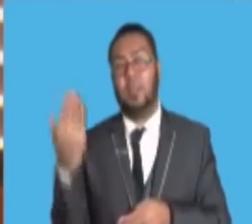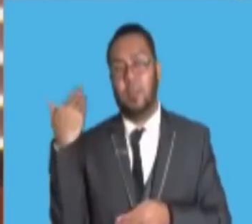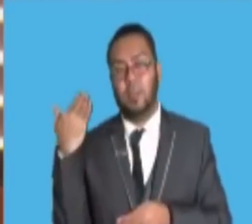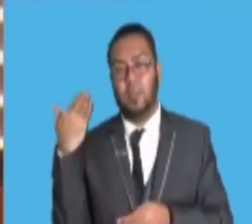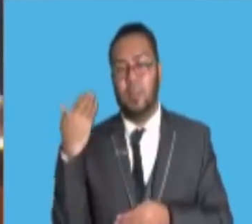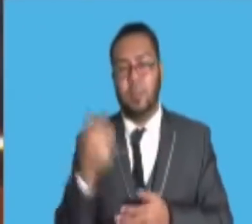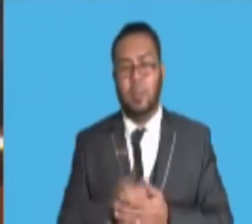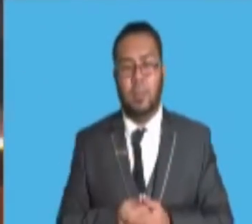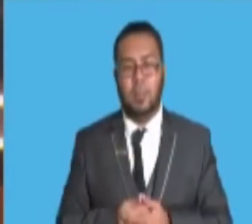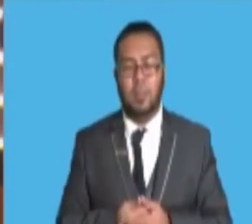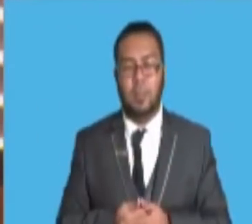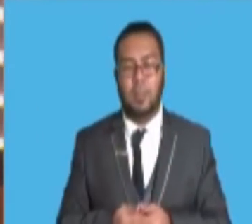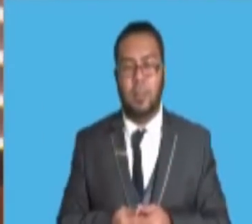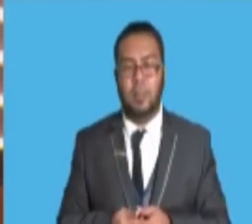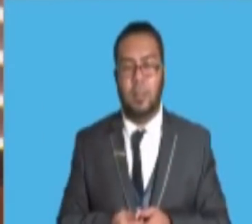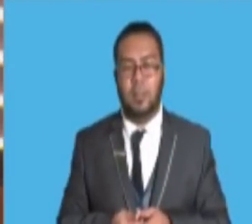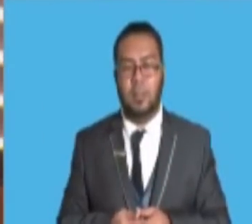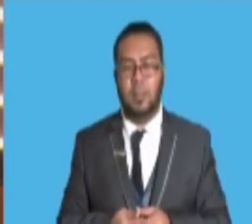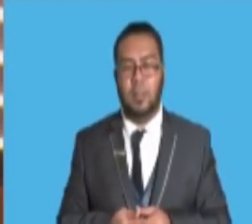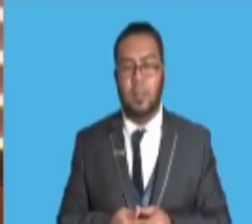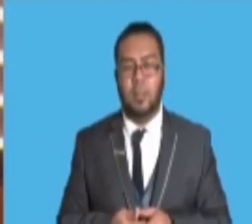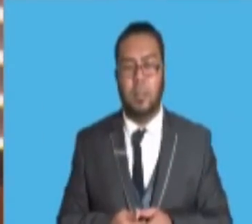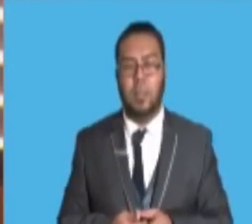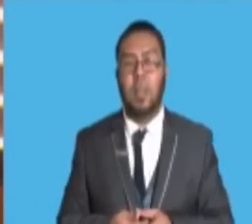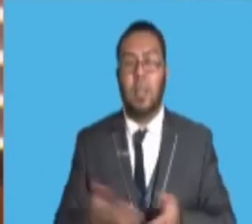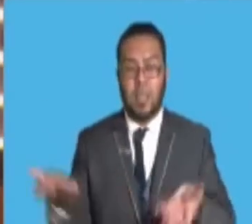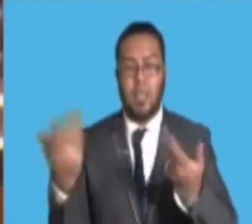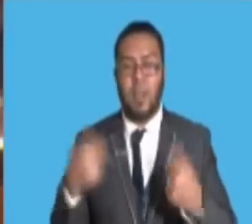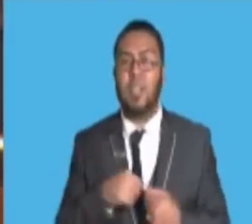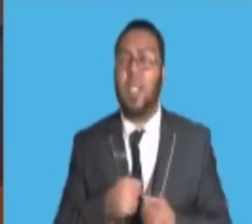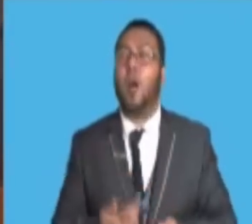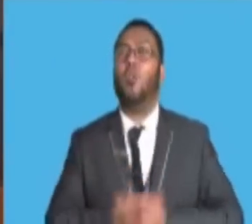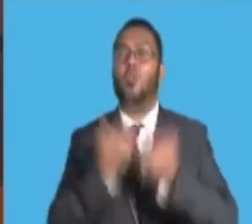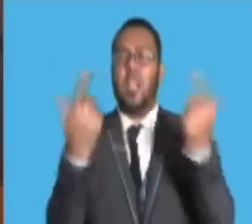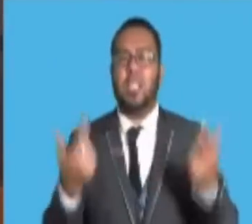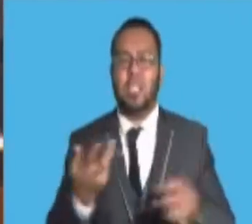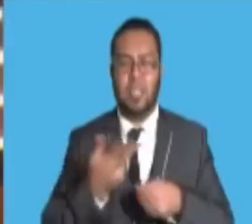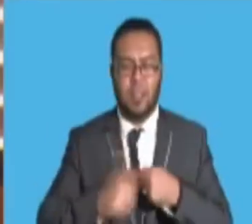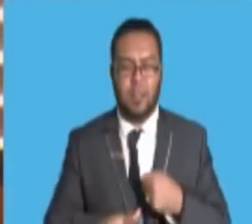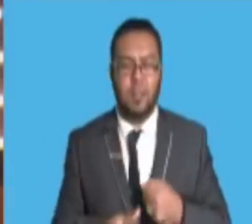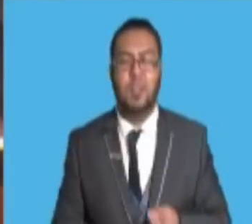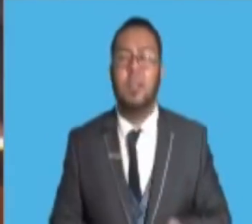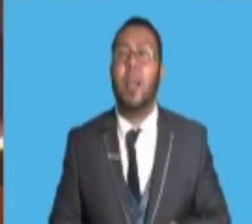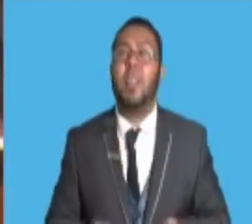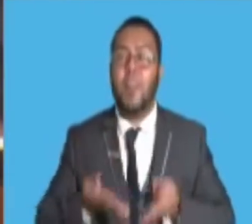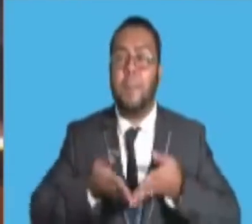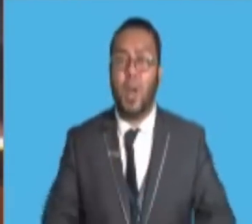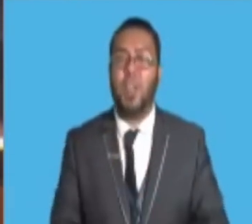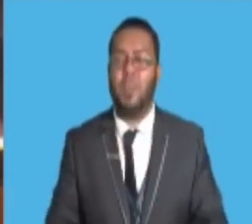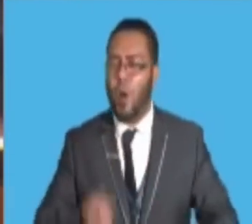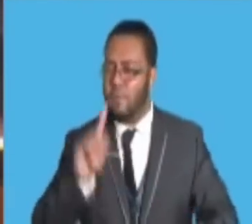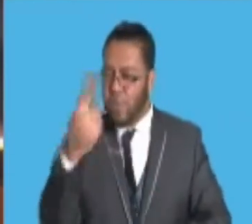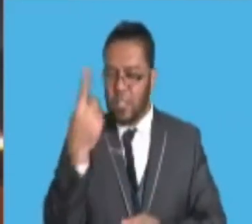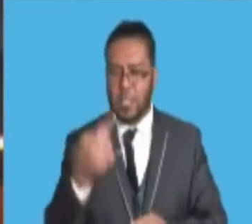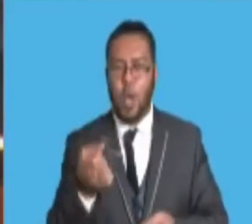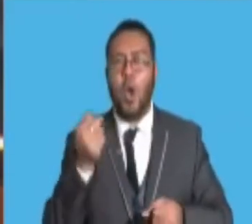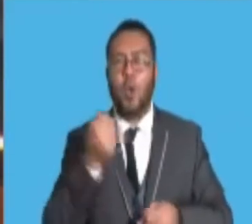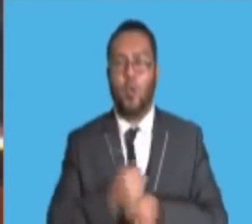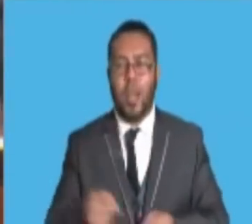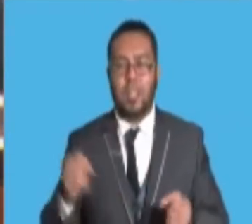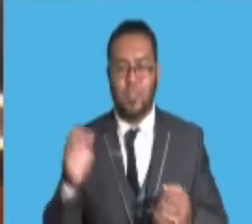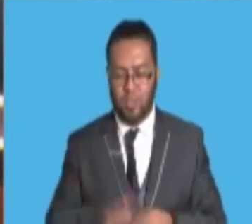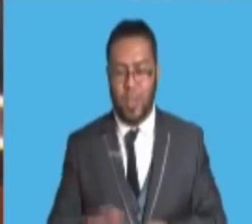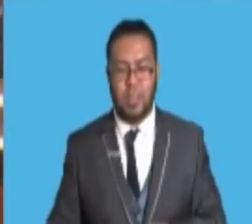two months ago, with all due respect, gave us our greatest gift, the birth of our first grandchild.